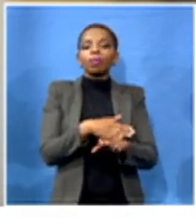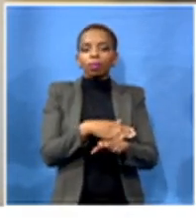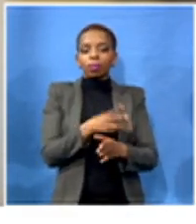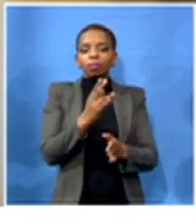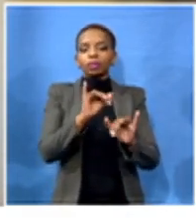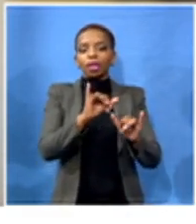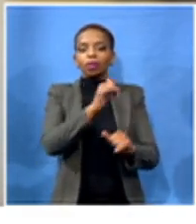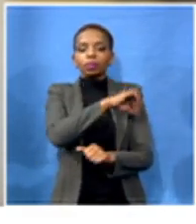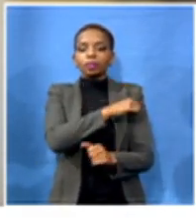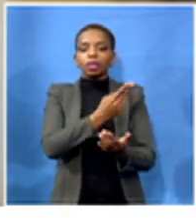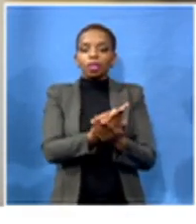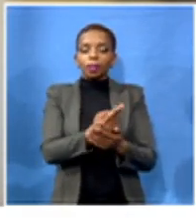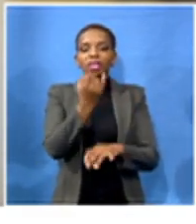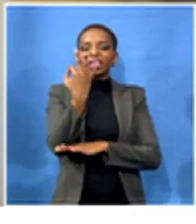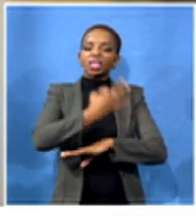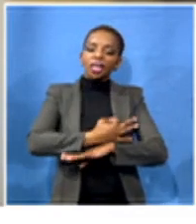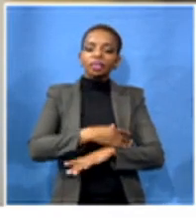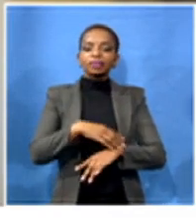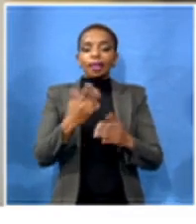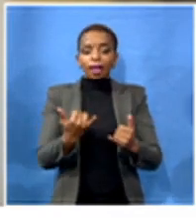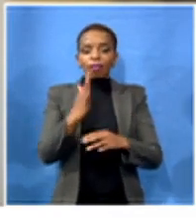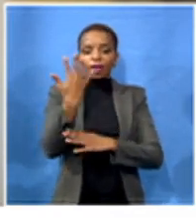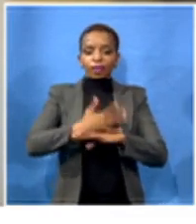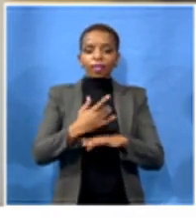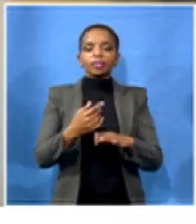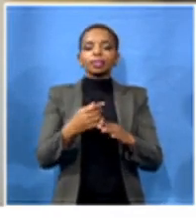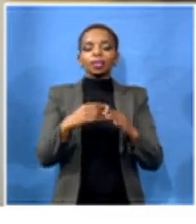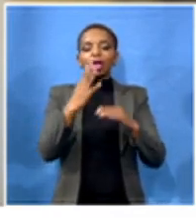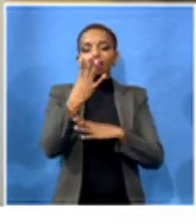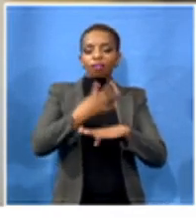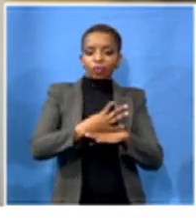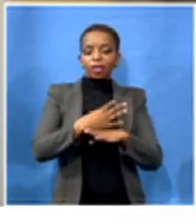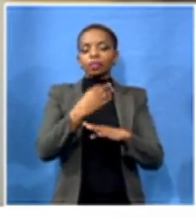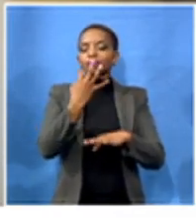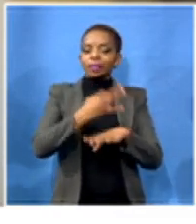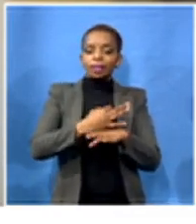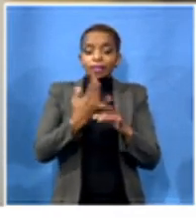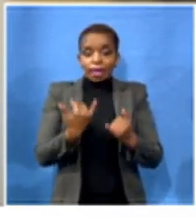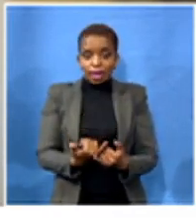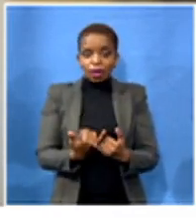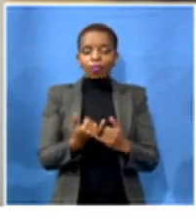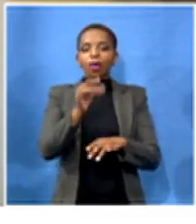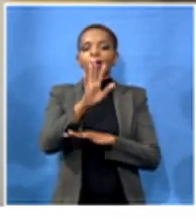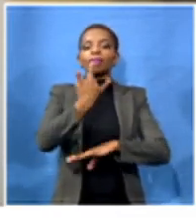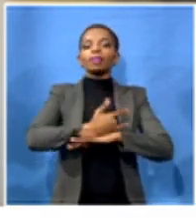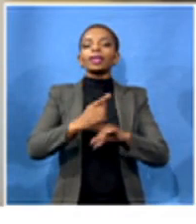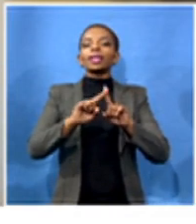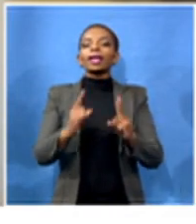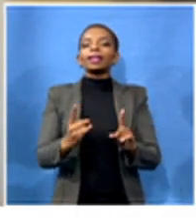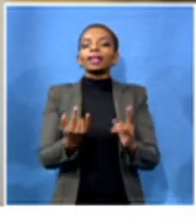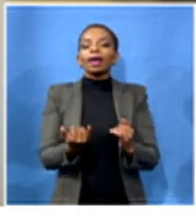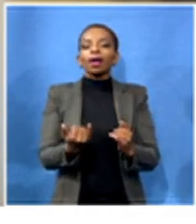some reporting around 3 days or some just under 4 days. The second thing is that the type